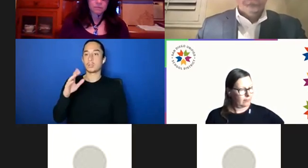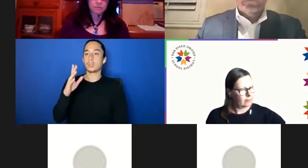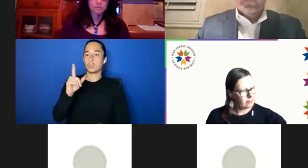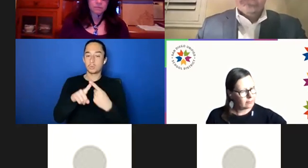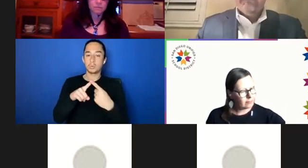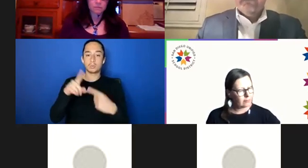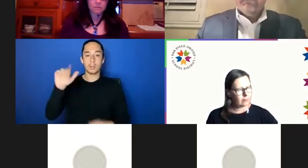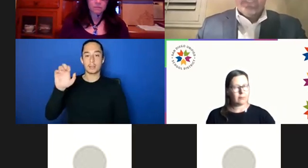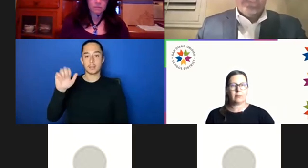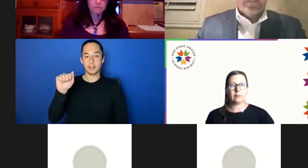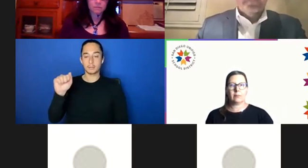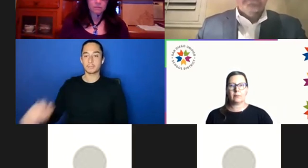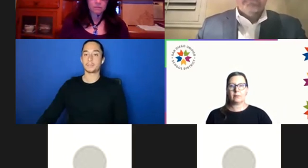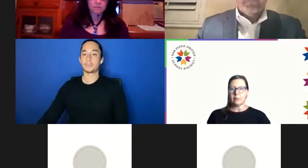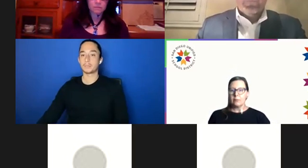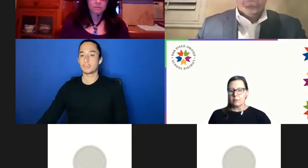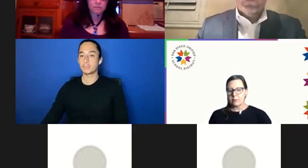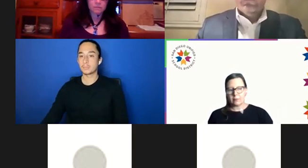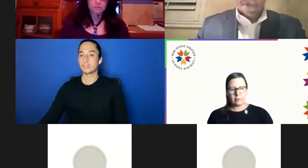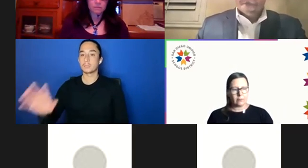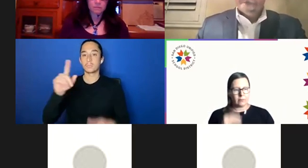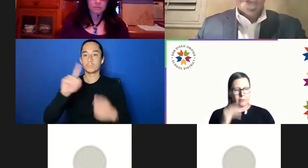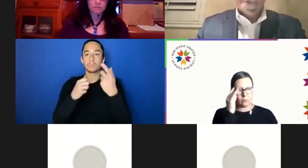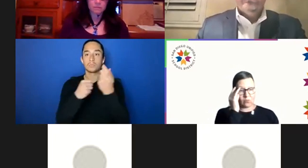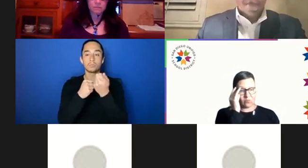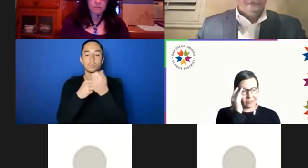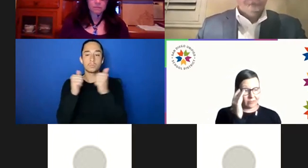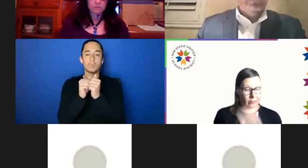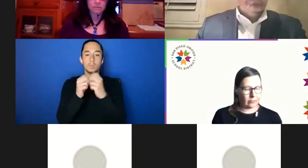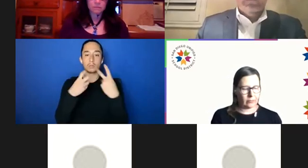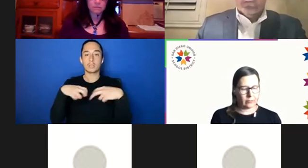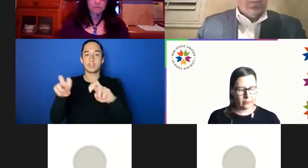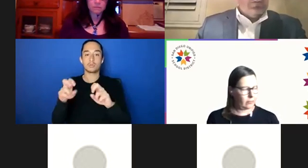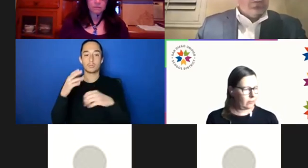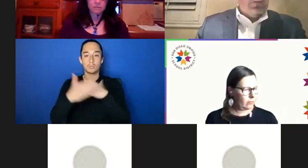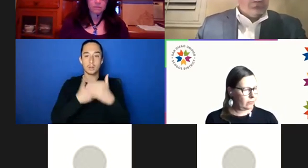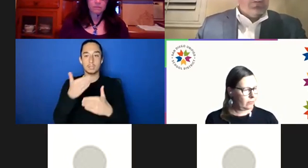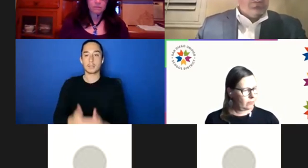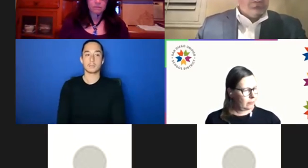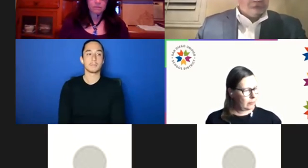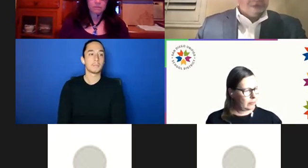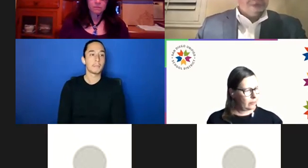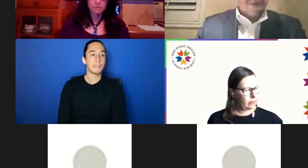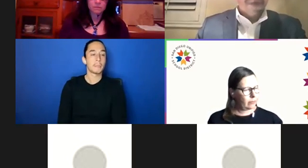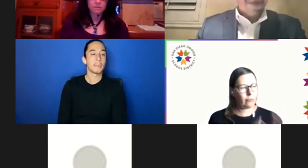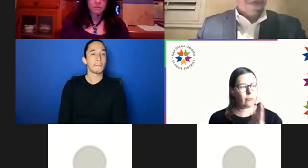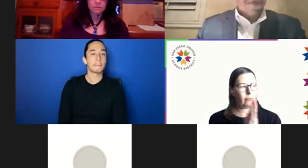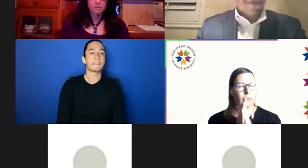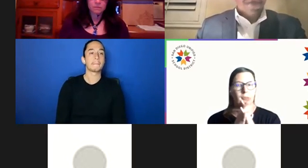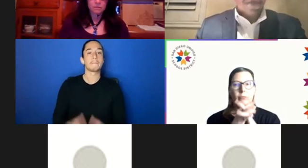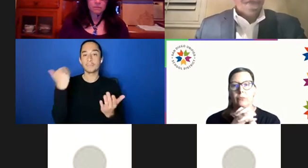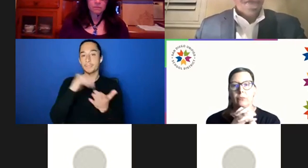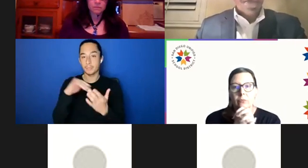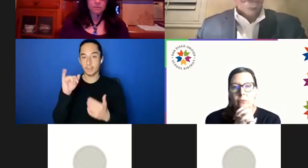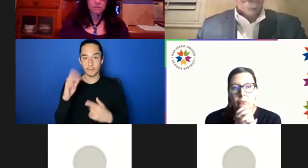Albert Einstein to support with the transition and articulation process. And again, if there are questions